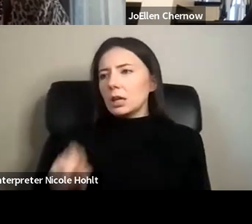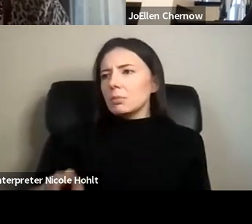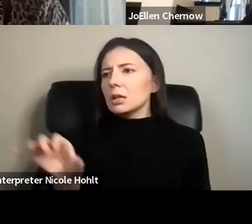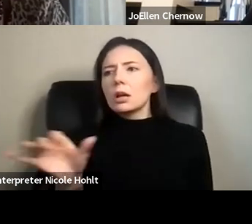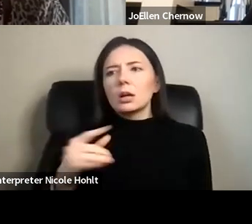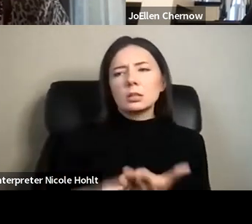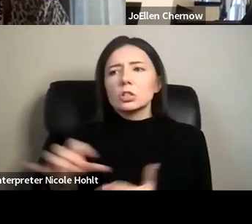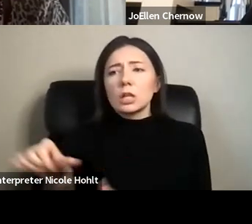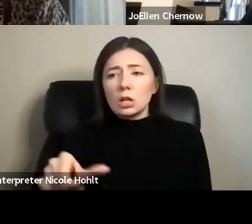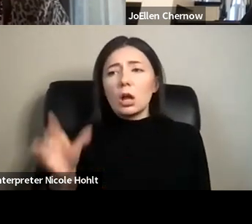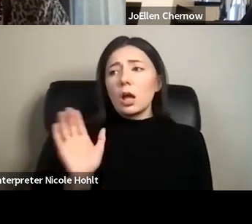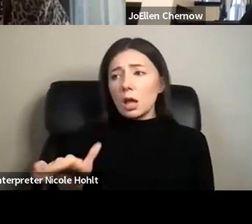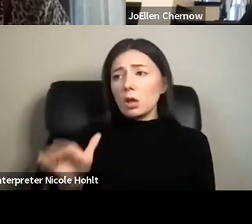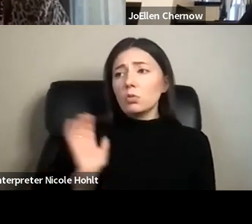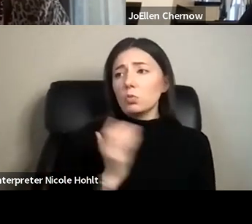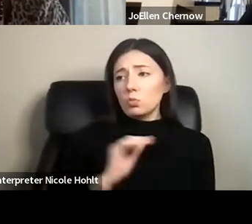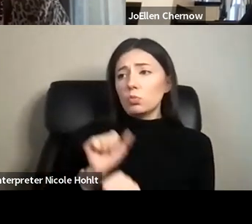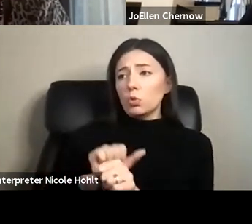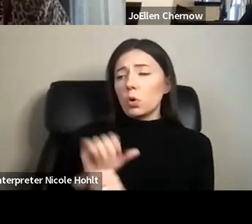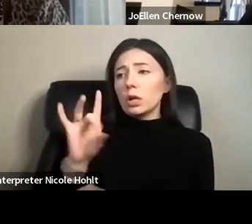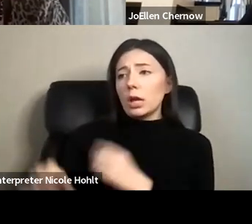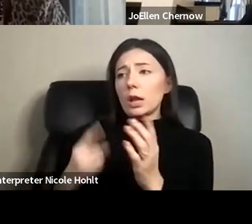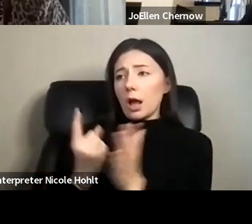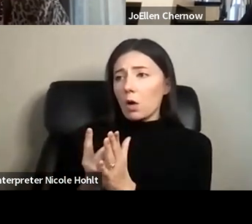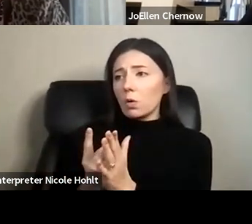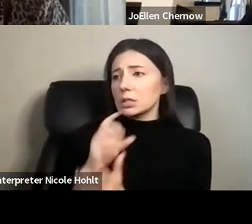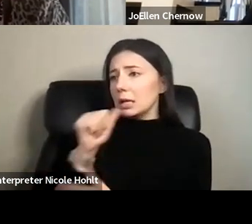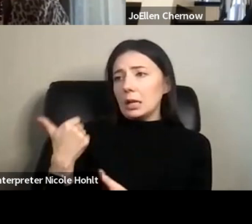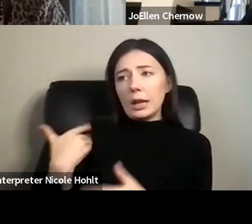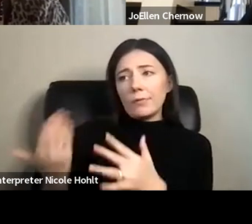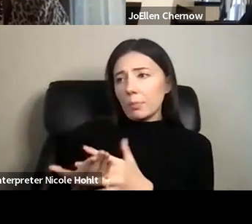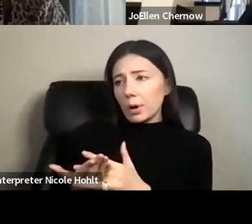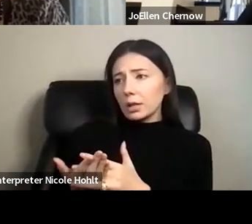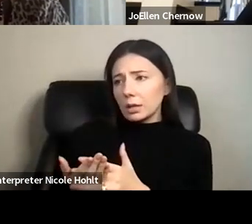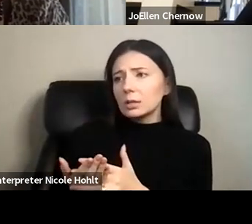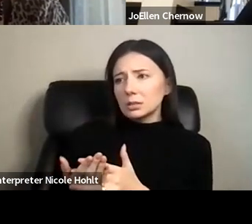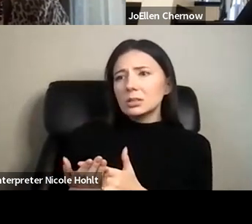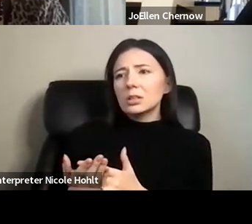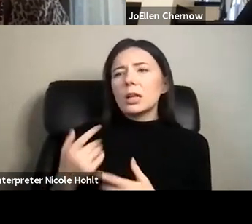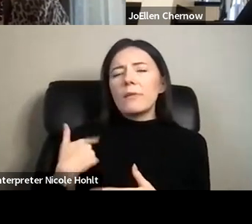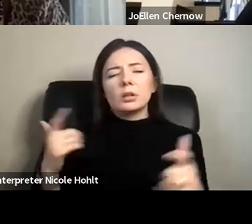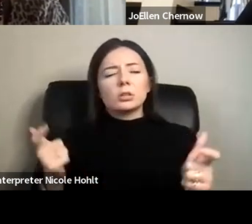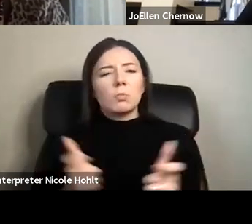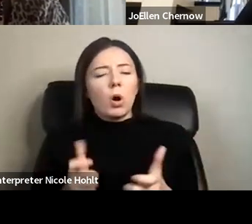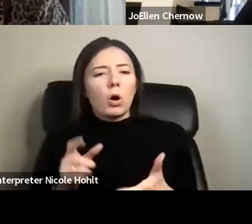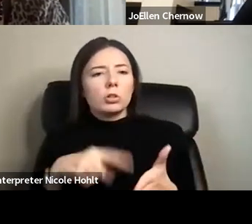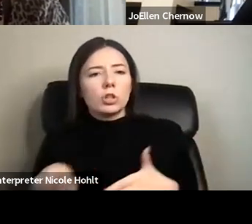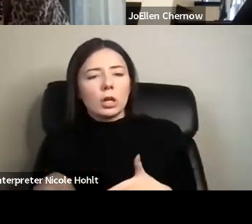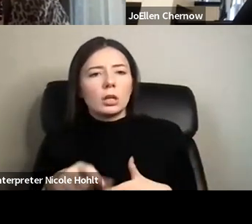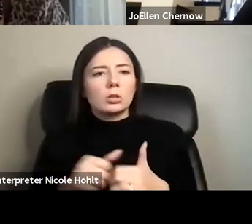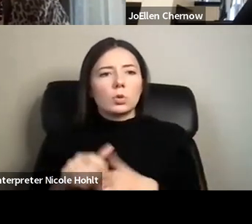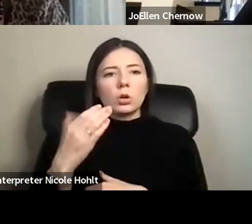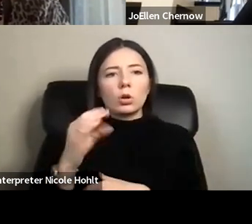wild. Like just small check-ins with your coworkers, you'd be surprised like how those conversations grow and how